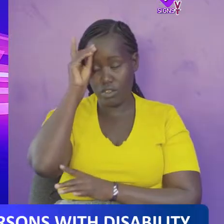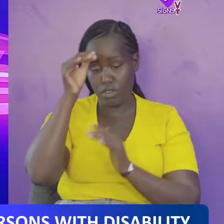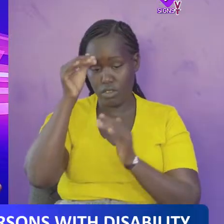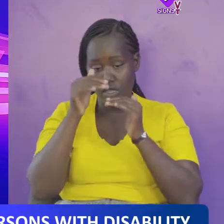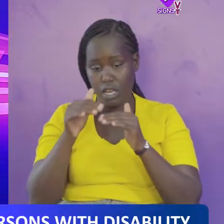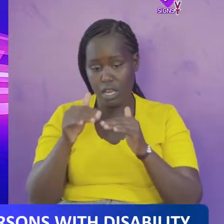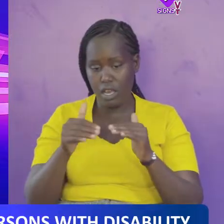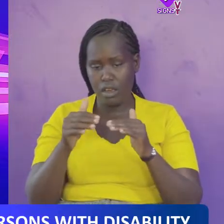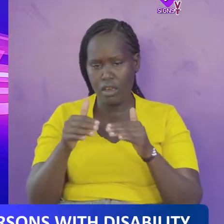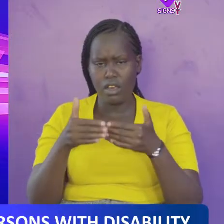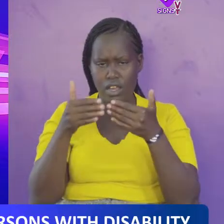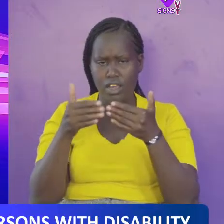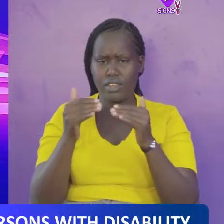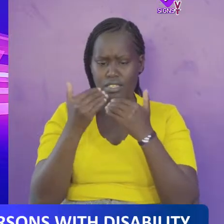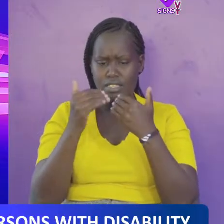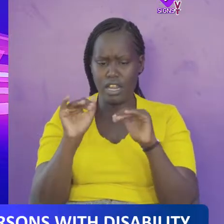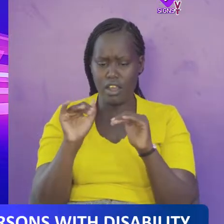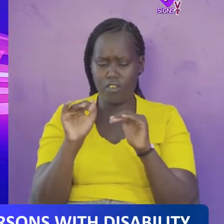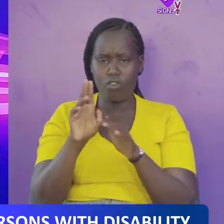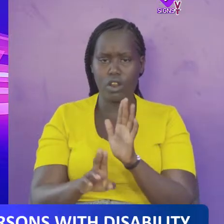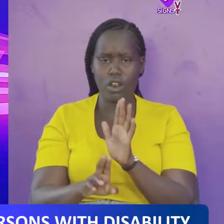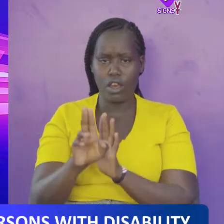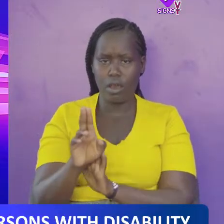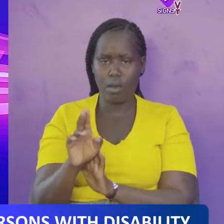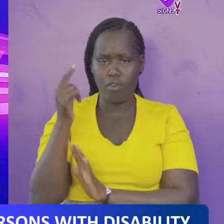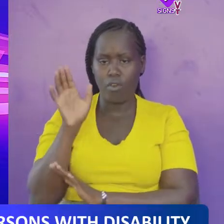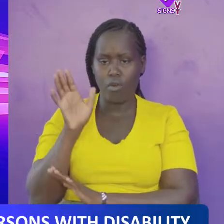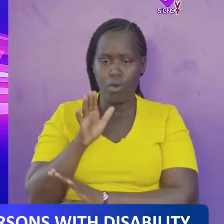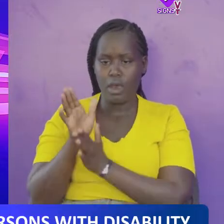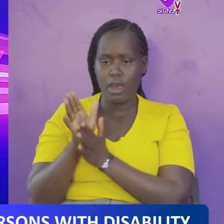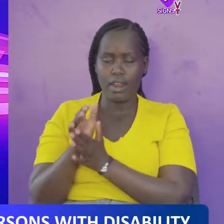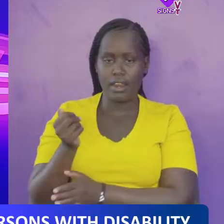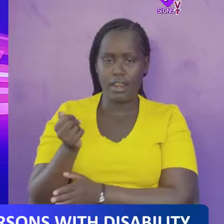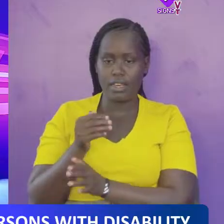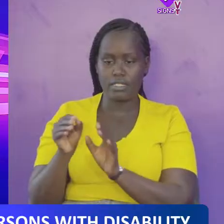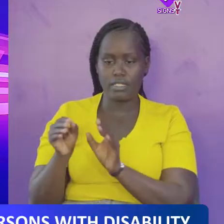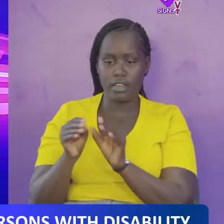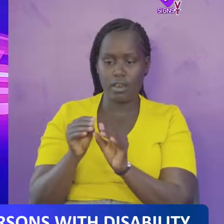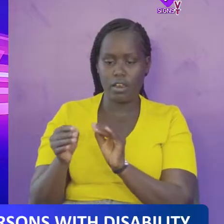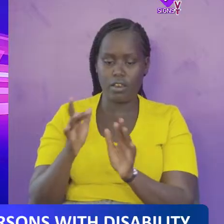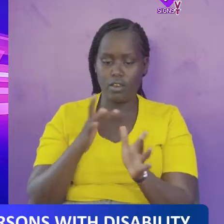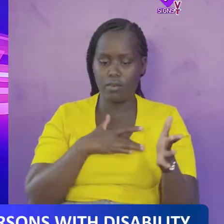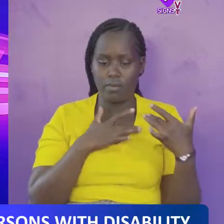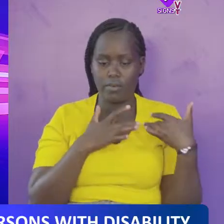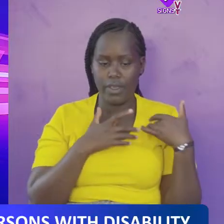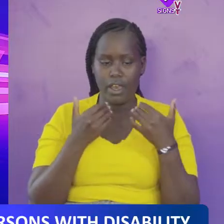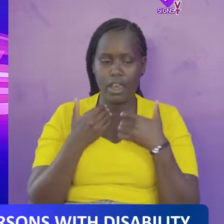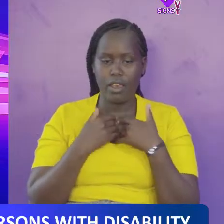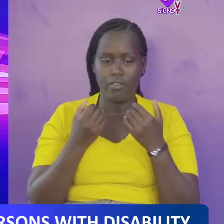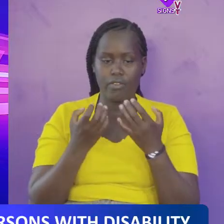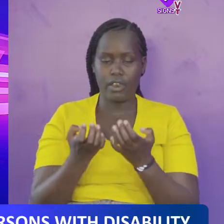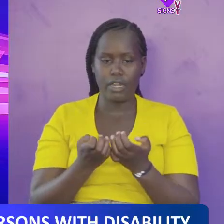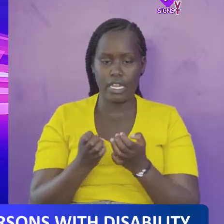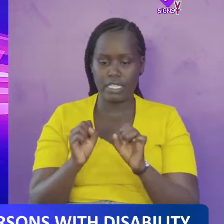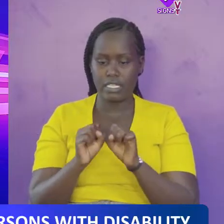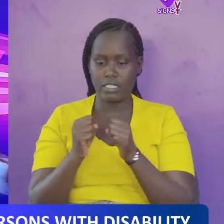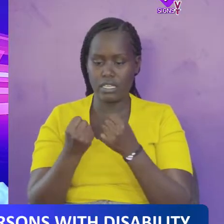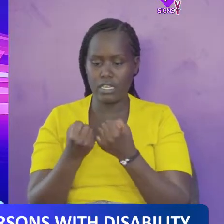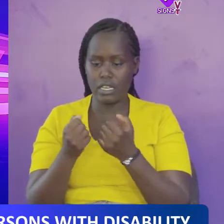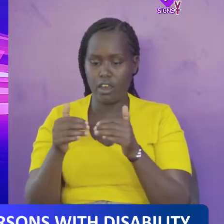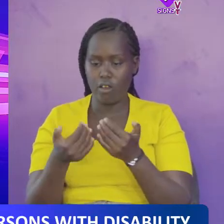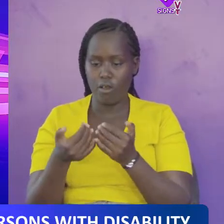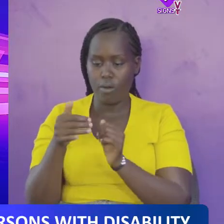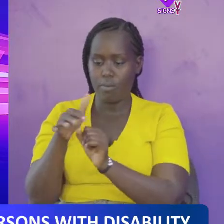as onboarding women or girls with disabilities is concerned. We've talked about dispelling myths in societies as far as the stigma